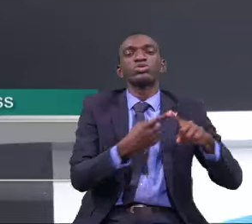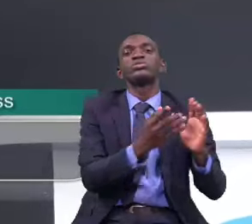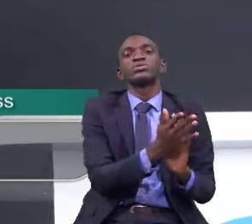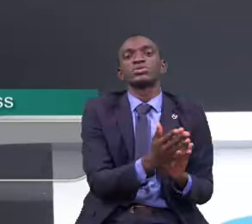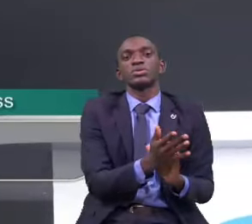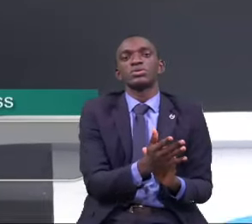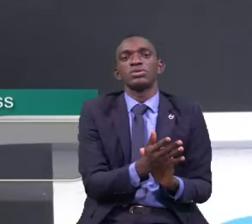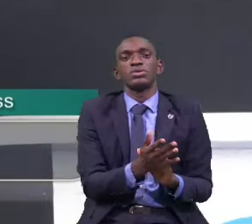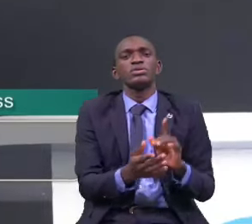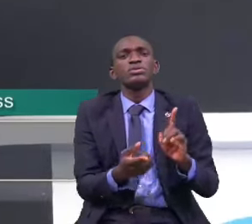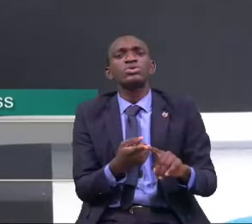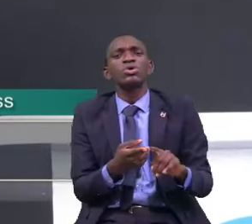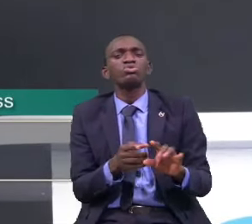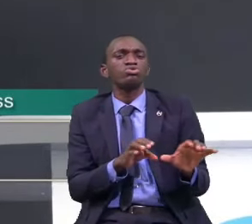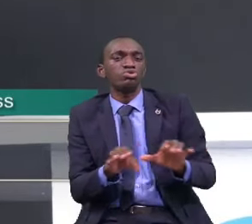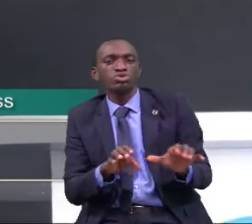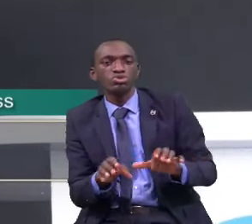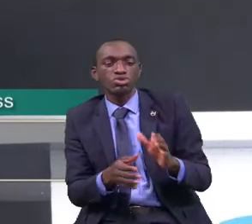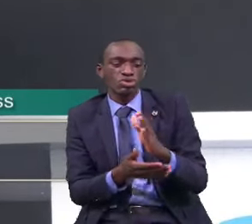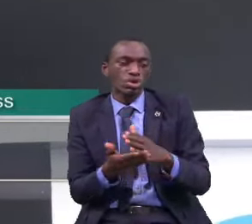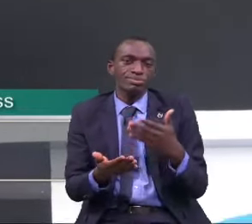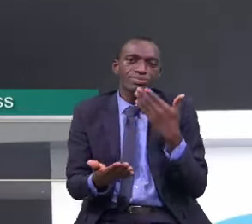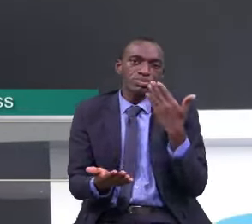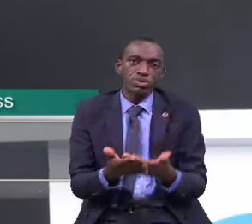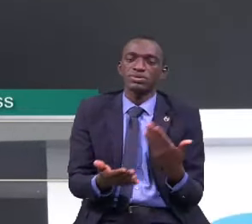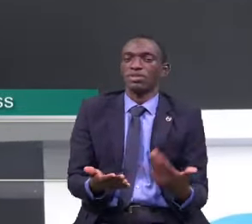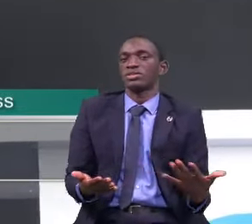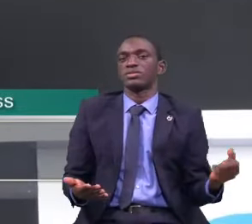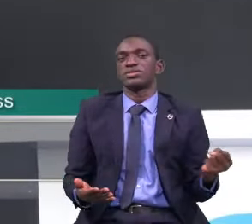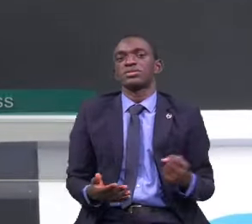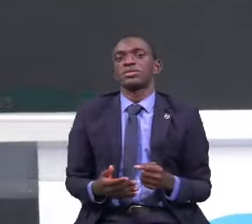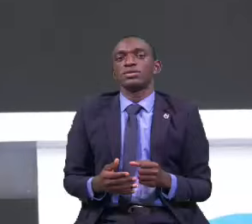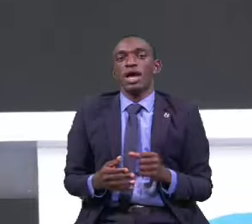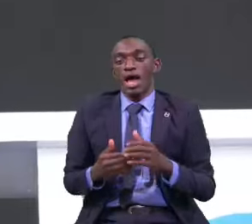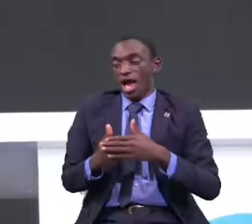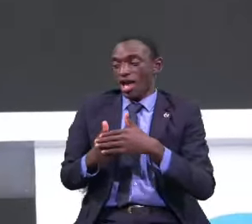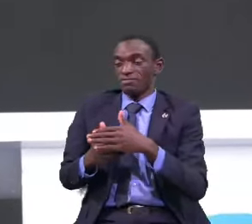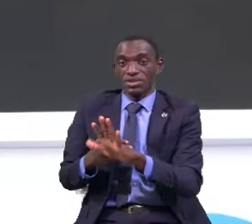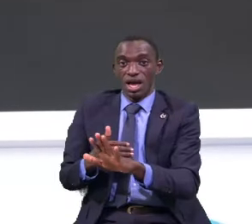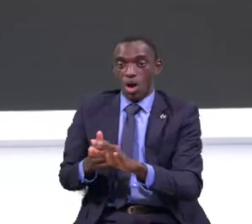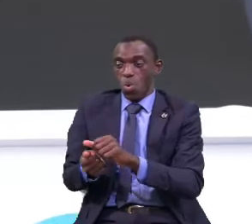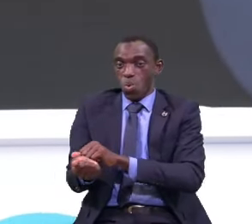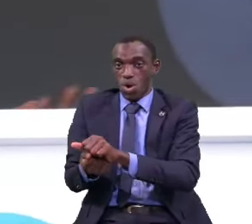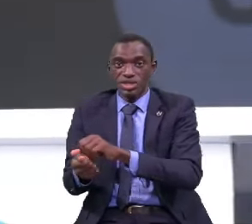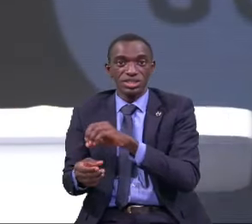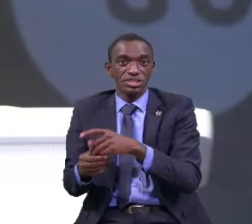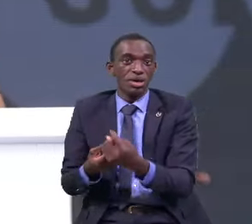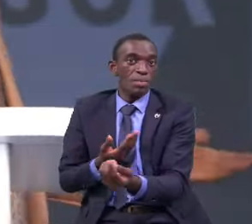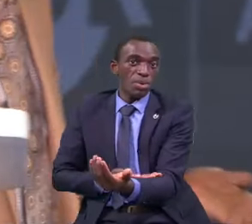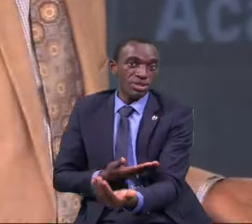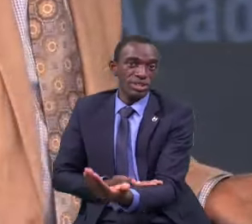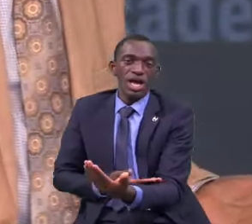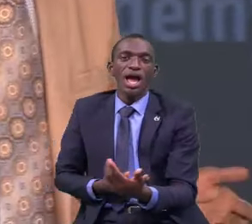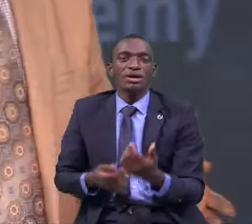To go and do some good study. After we wash in the morning, then we can go